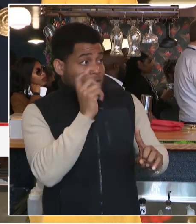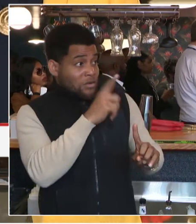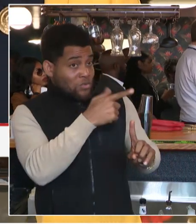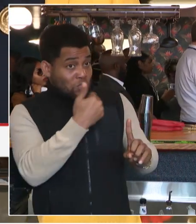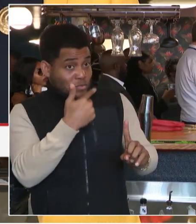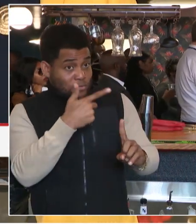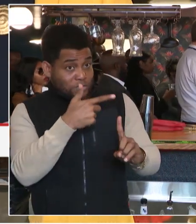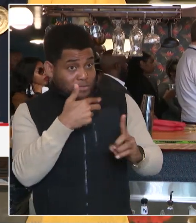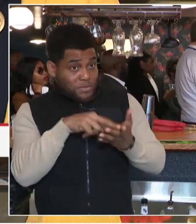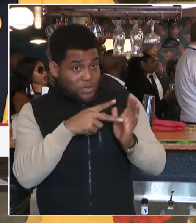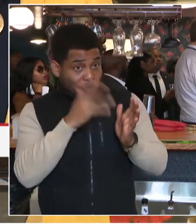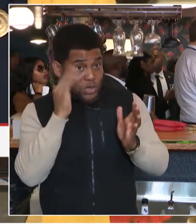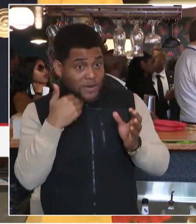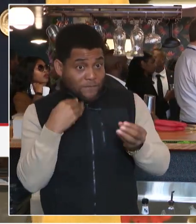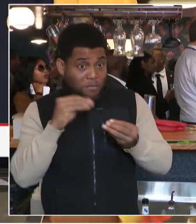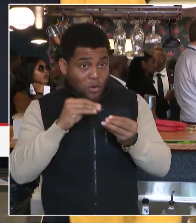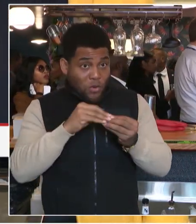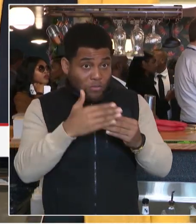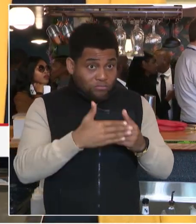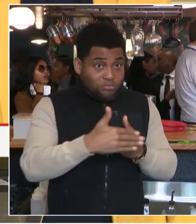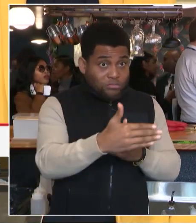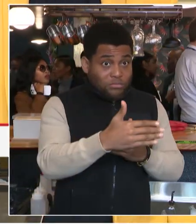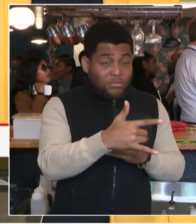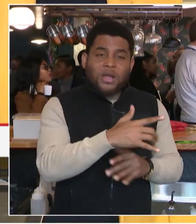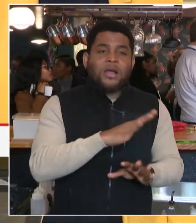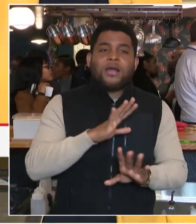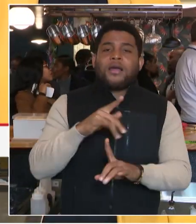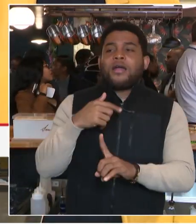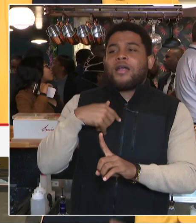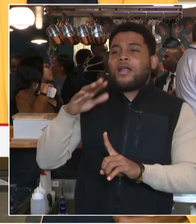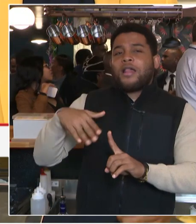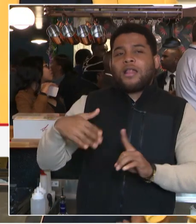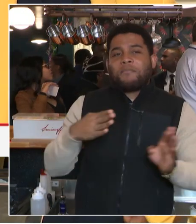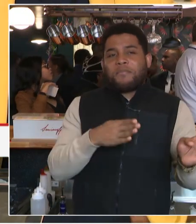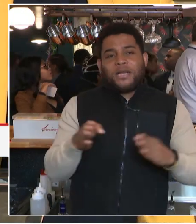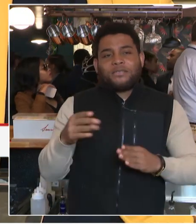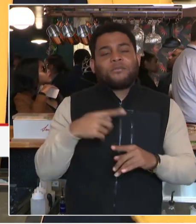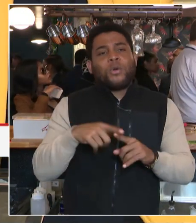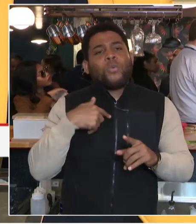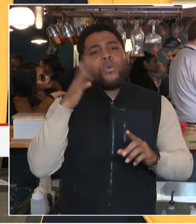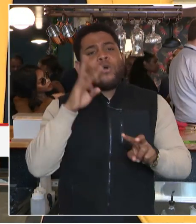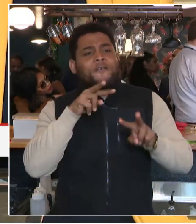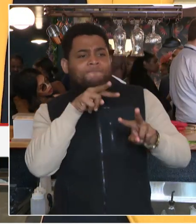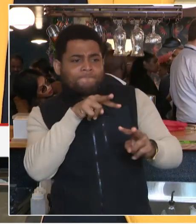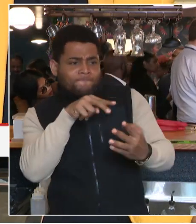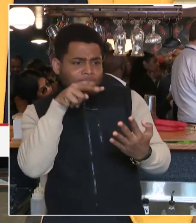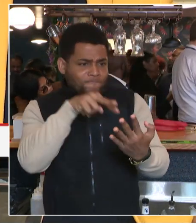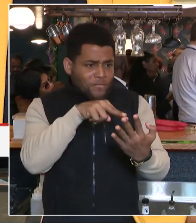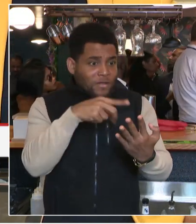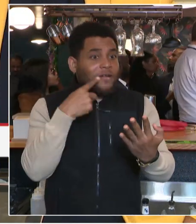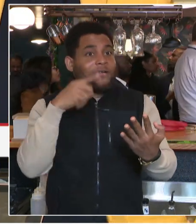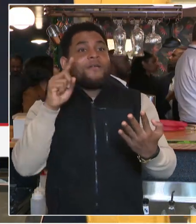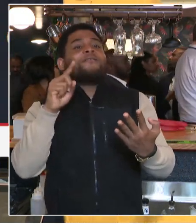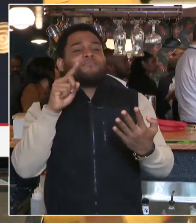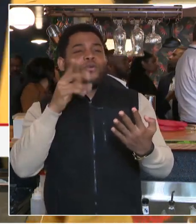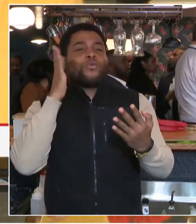Not at this moment, but we're looking into the success of this program and seeing where there's opportunities for future business